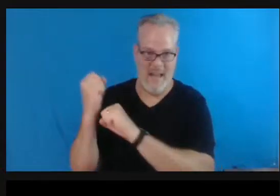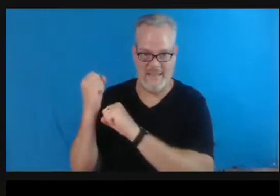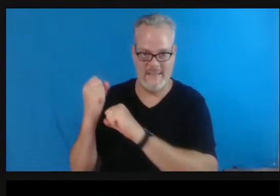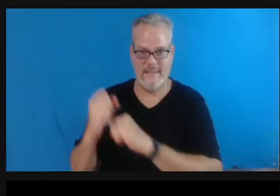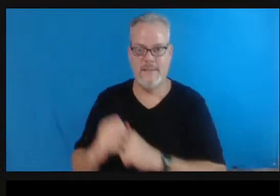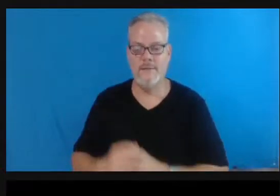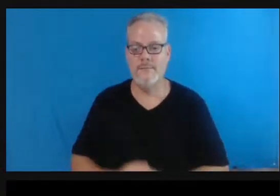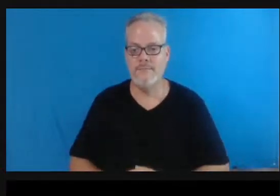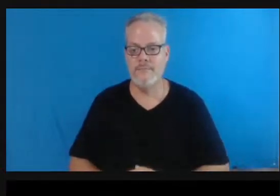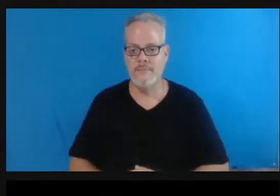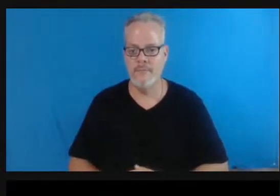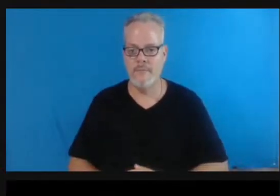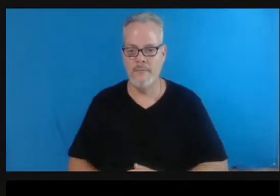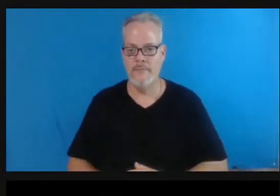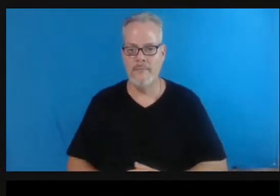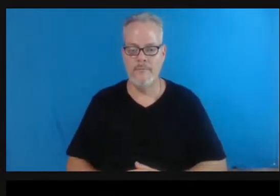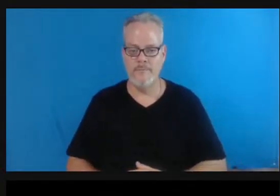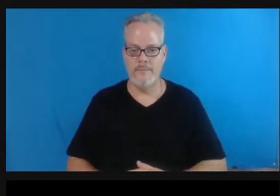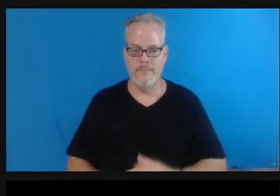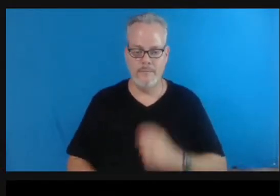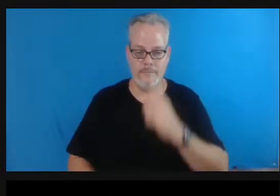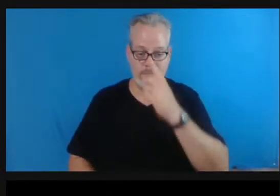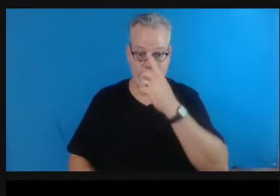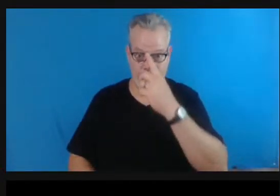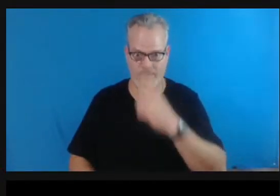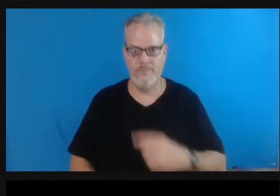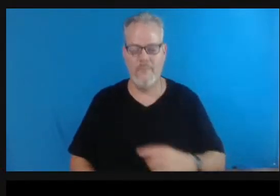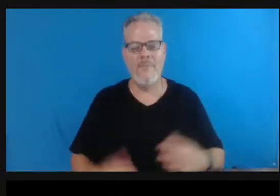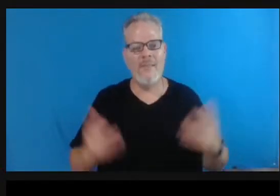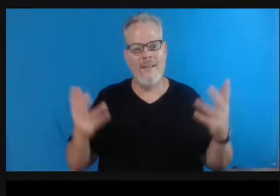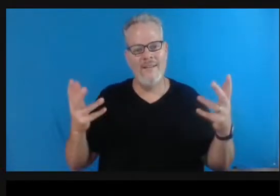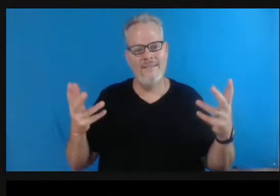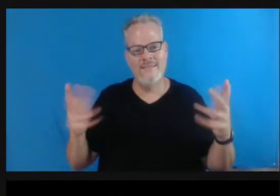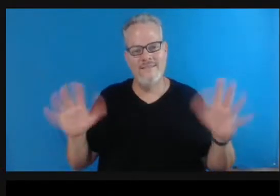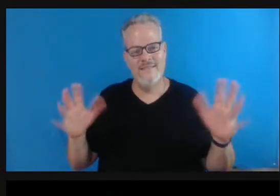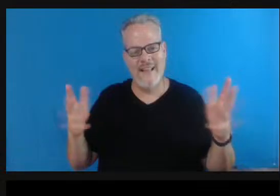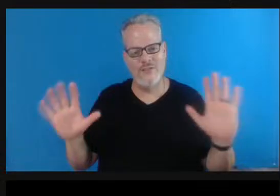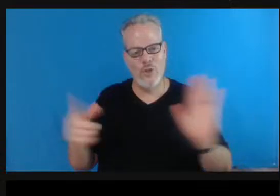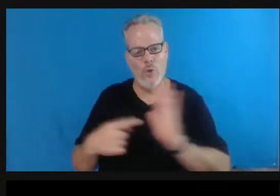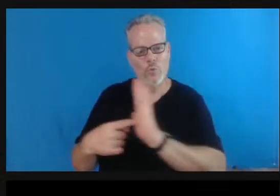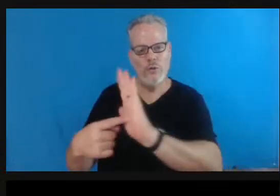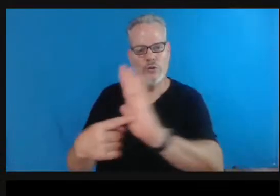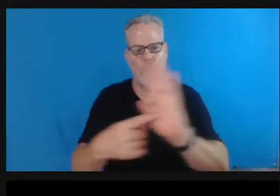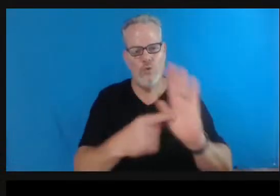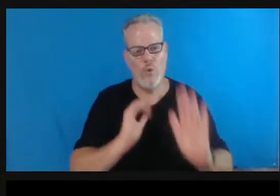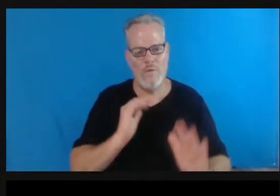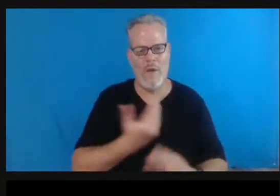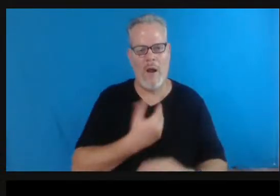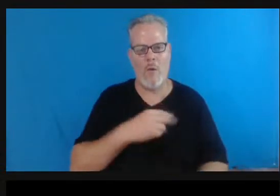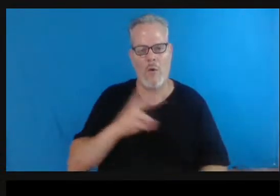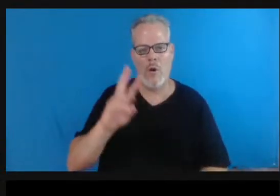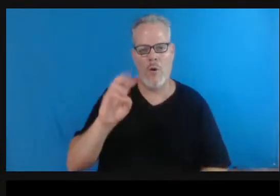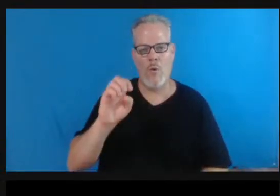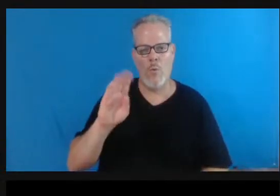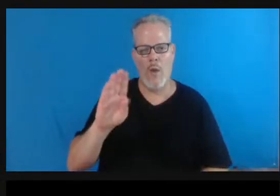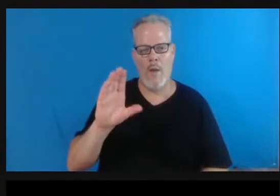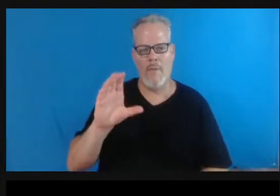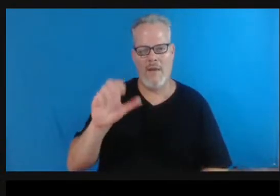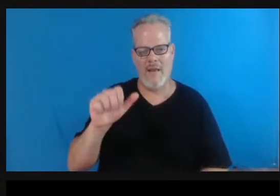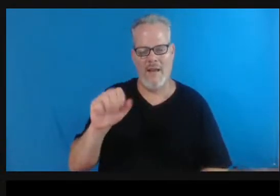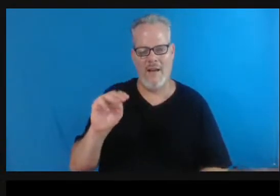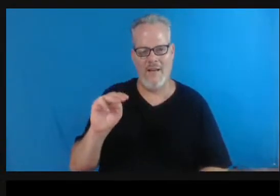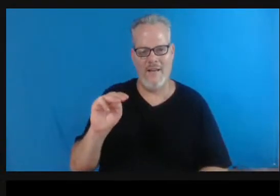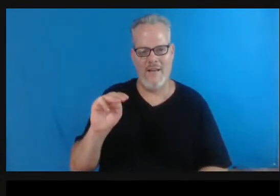So really fascinating there. And that's really what we can share from the webcams this week. So there's really one last thing to